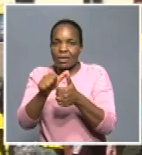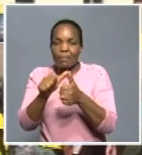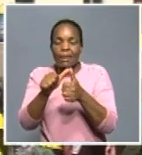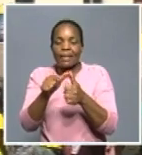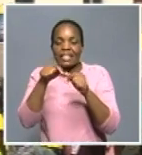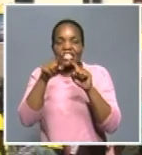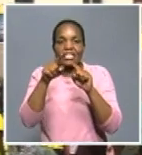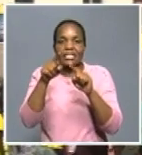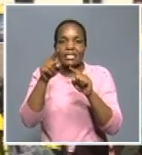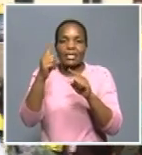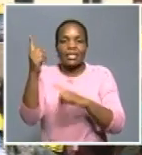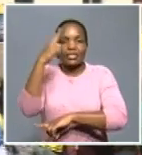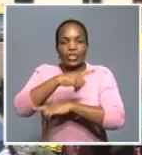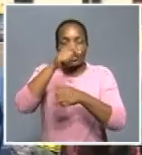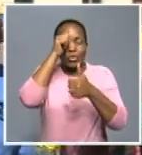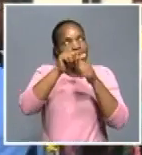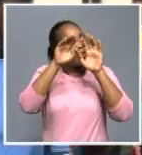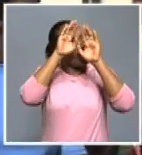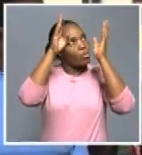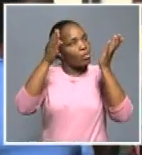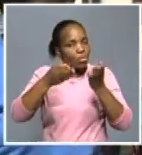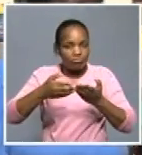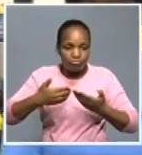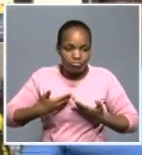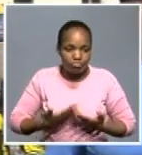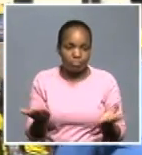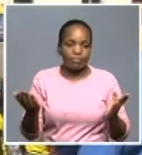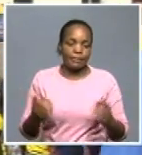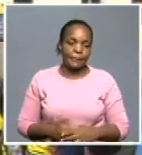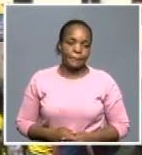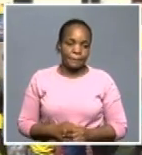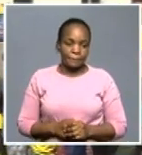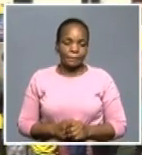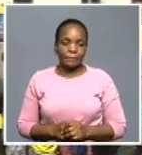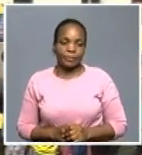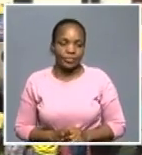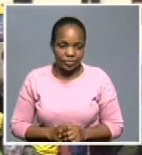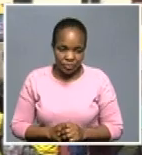worldwide. So in terms of the questions, the trade union